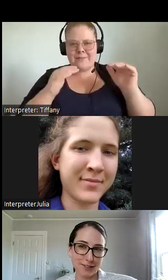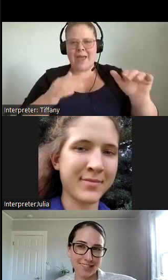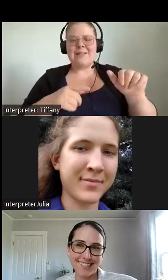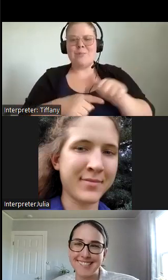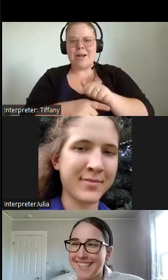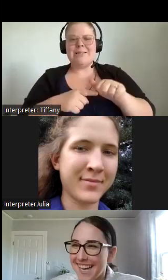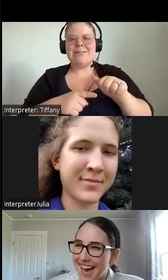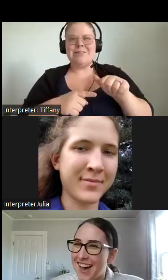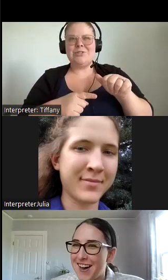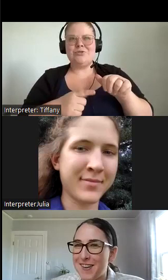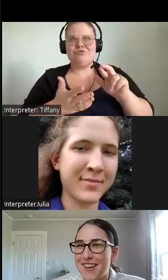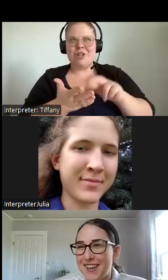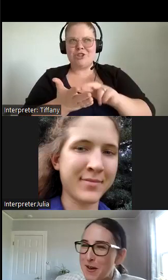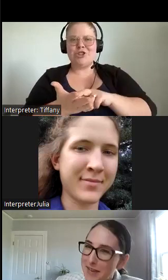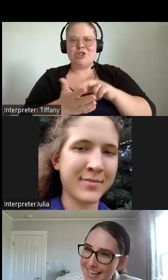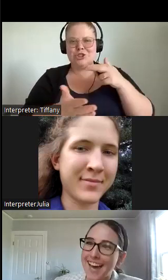practice registered nurse,